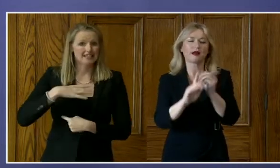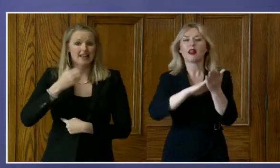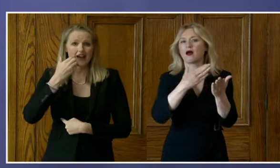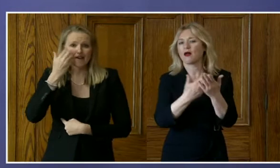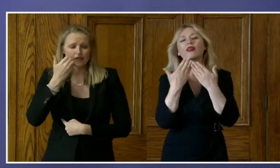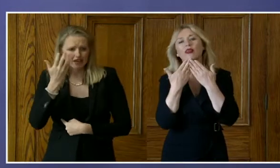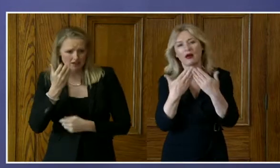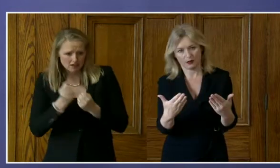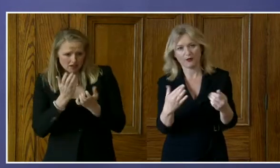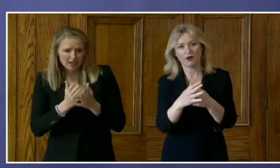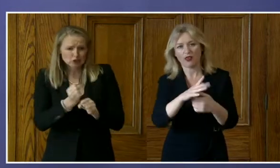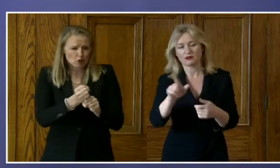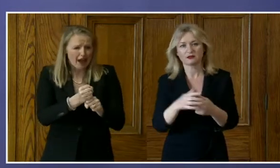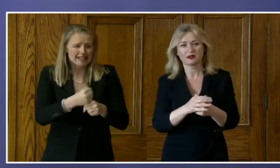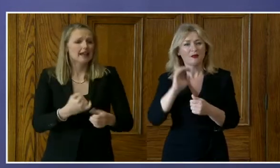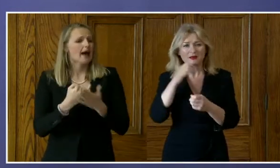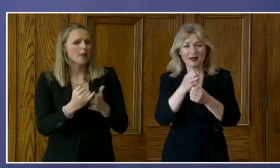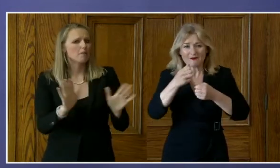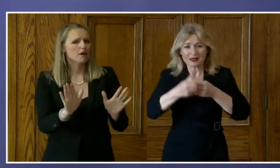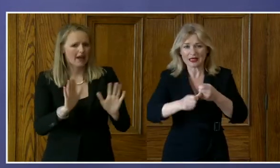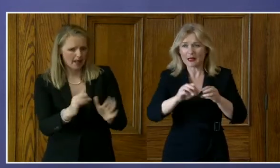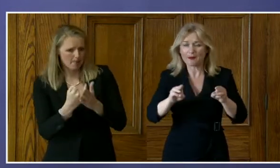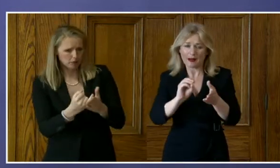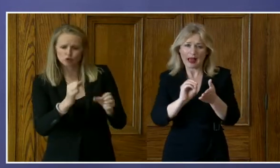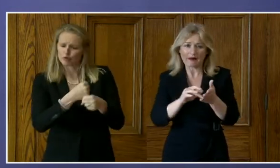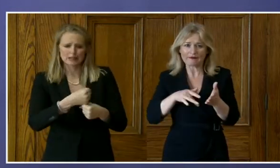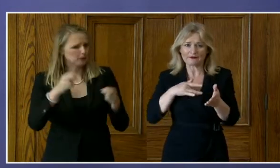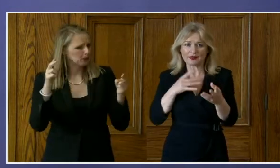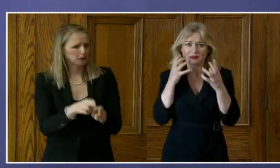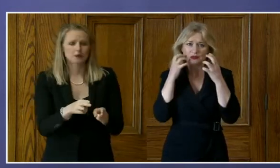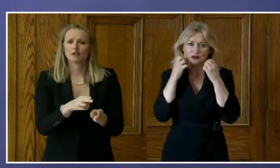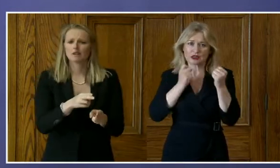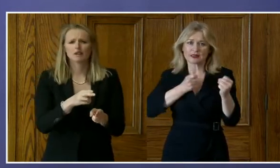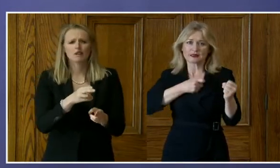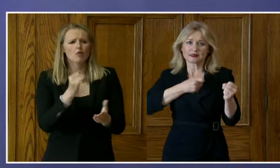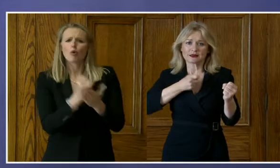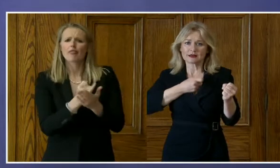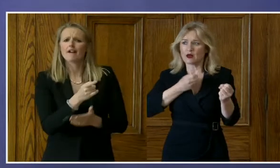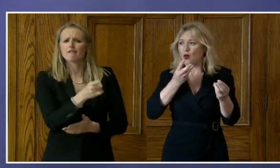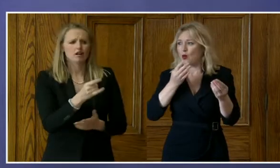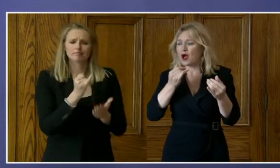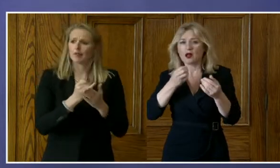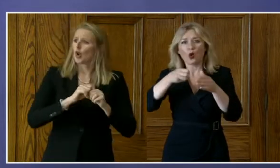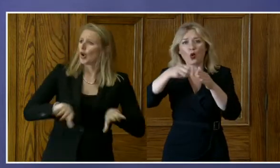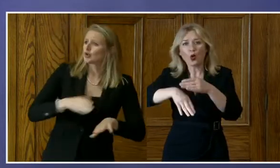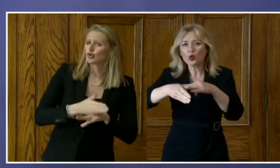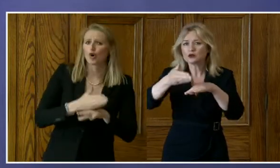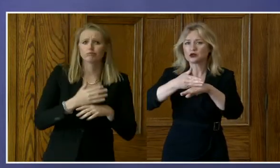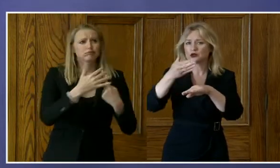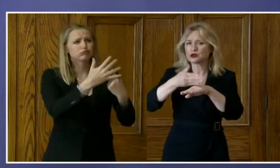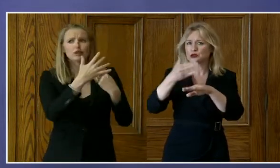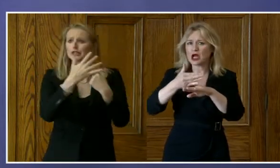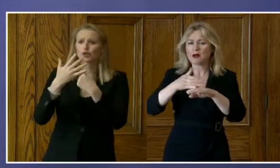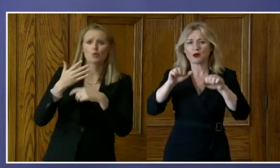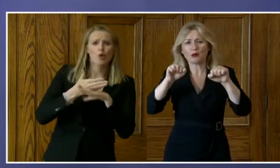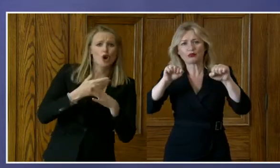that people may be feeling through no fault of their own, with loss of employment and other pressures. And especially at this